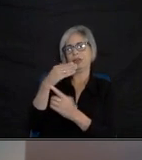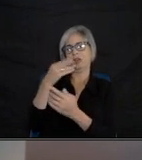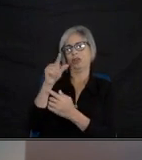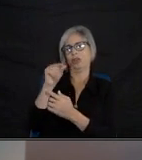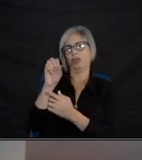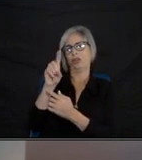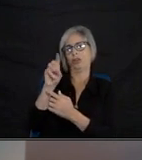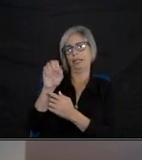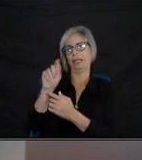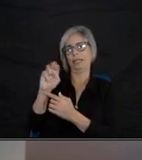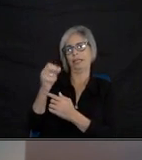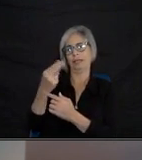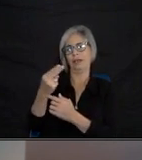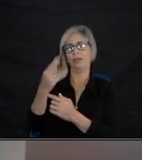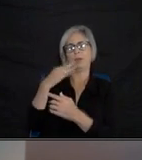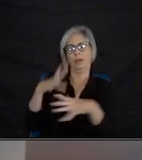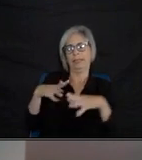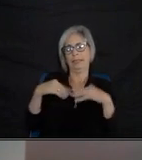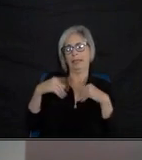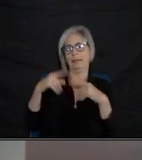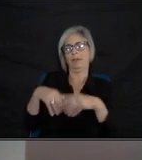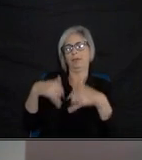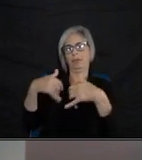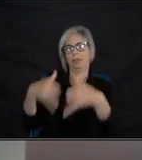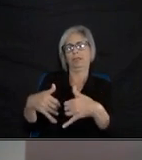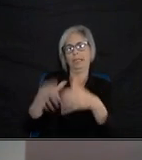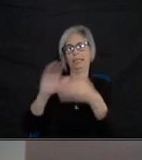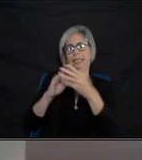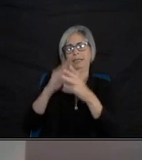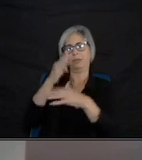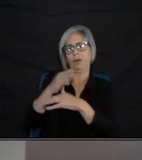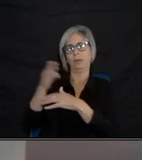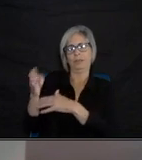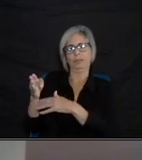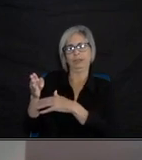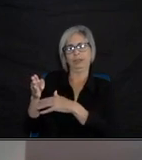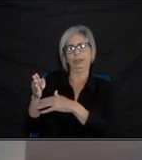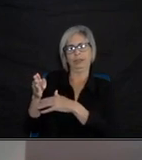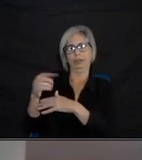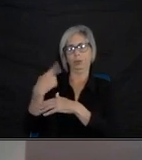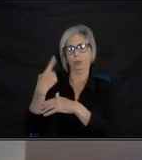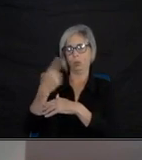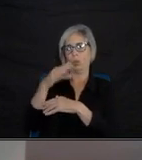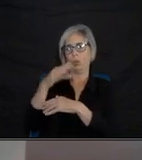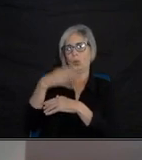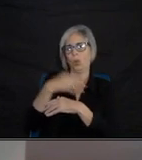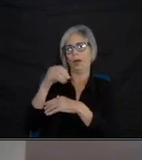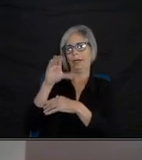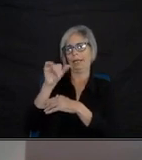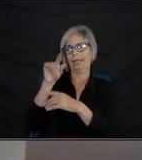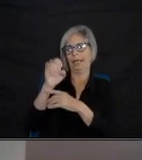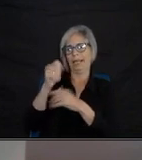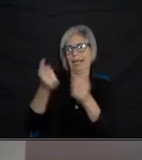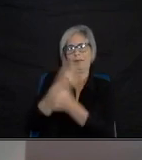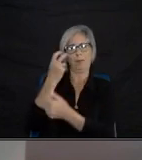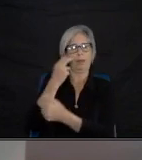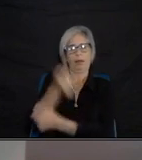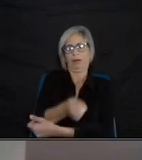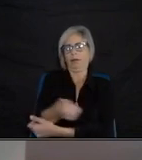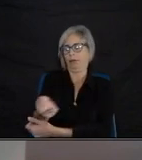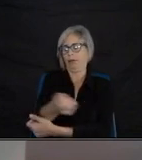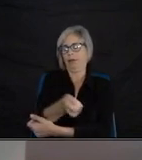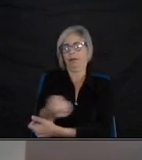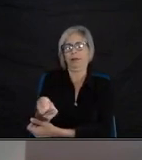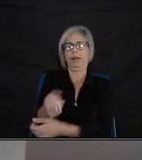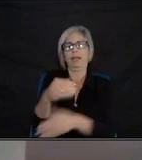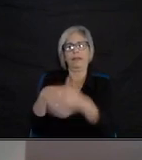Coordinator, will accept the proclamation. City of Boynton Beach Proclamation. Whereas the white cane, which every blind citizen in